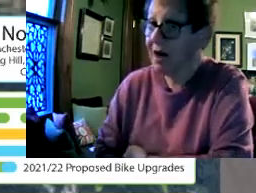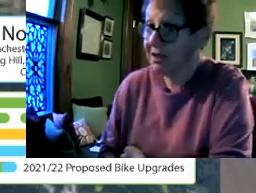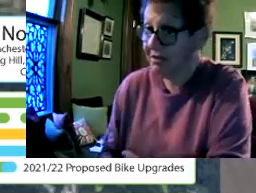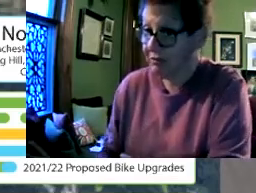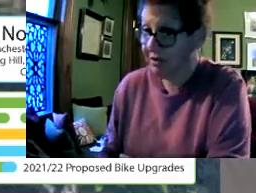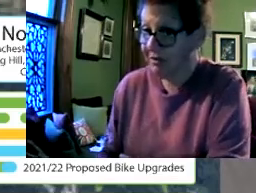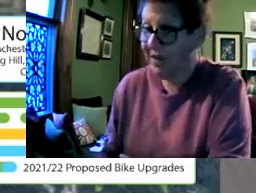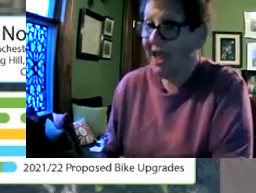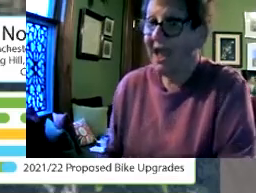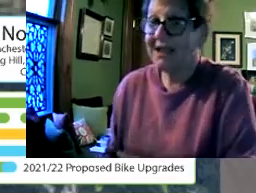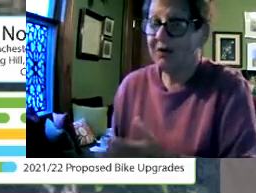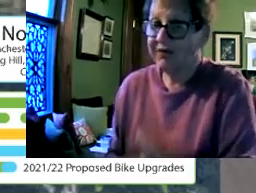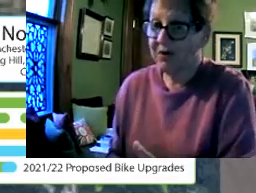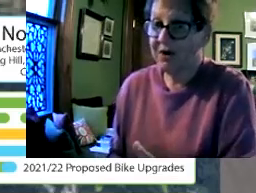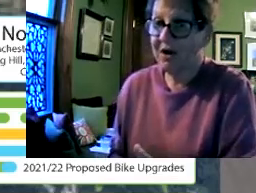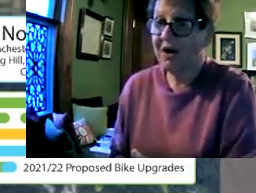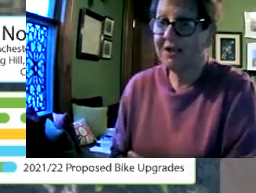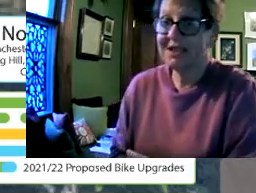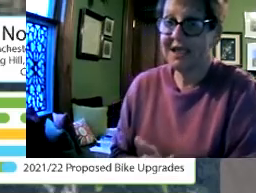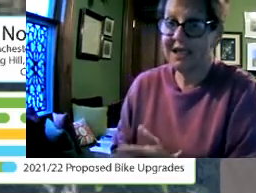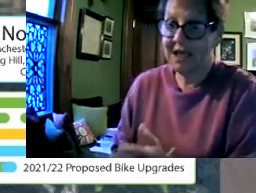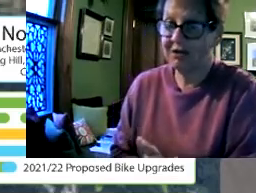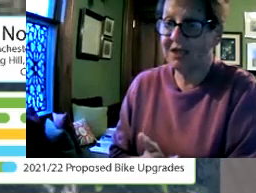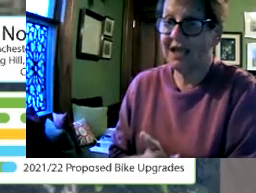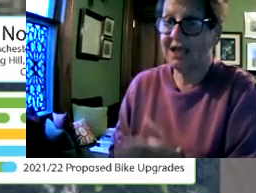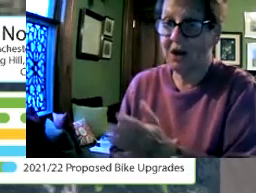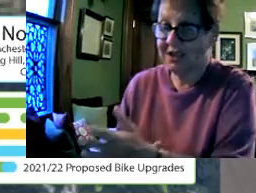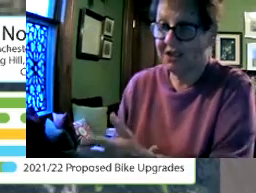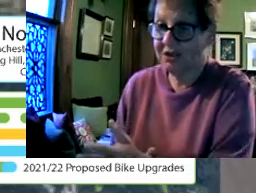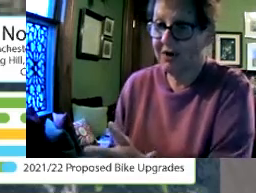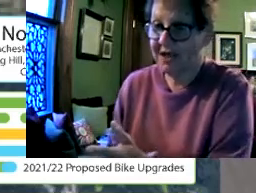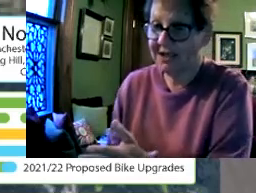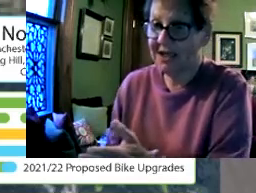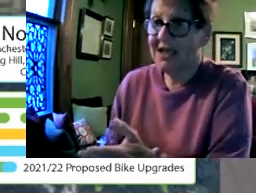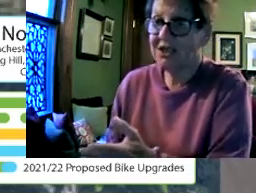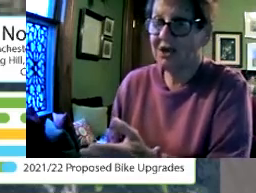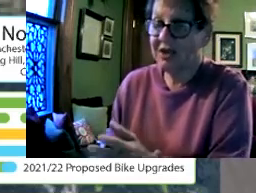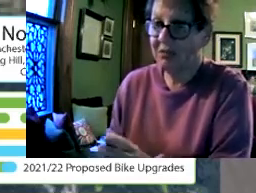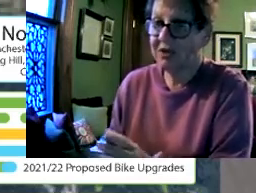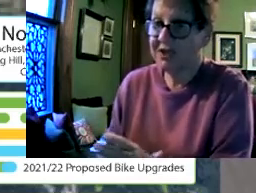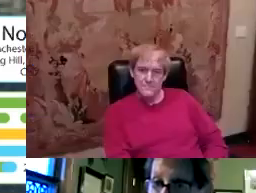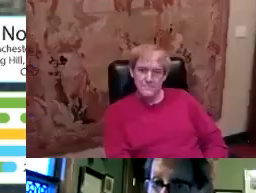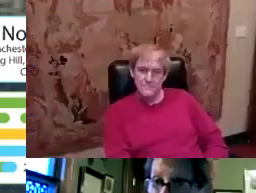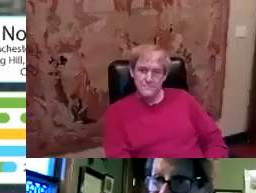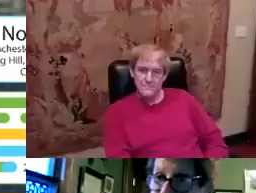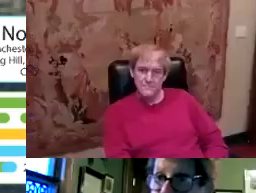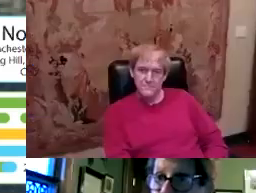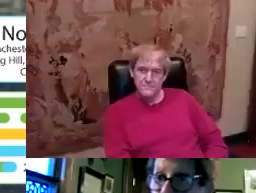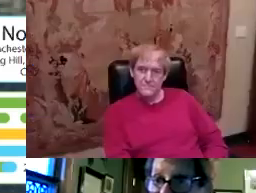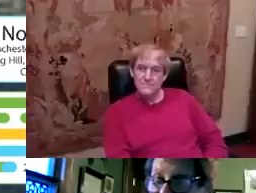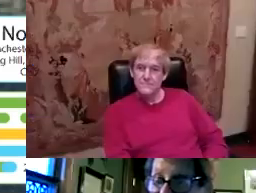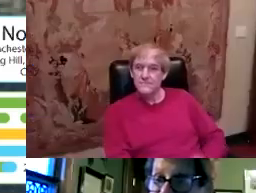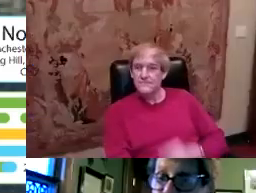went right through. And there were 4 cars in the other lane going straight, so they were stopped.